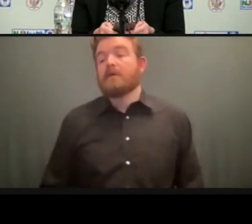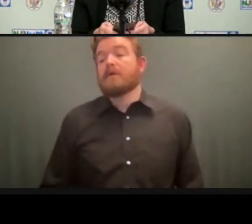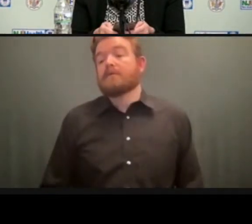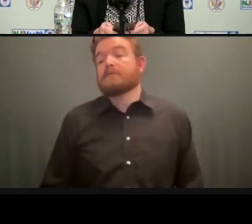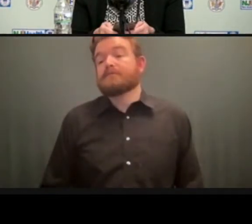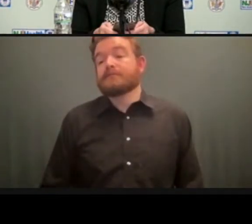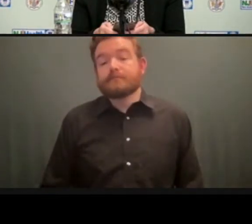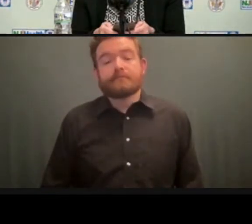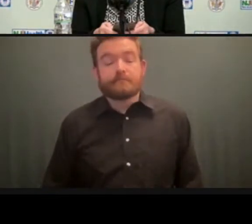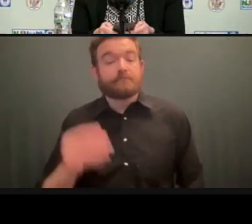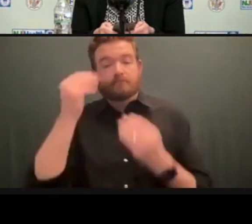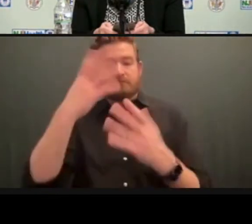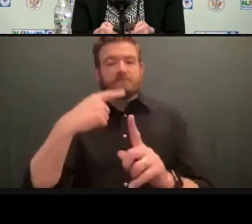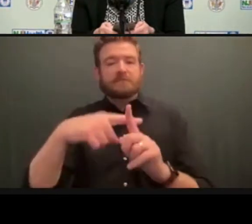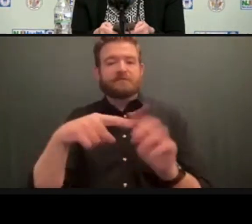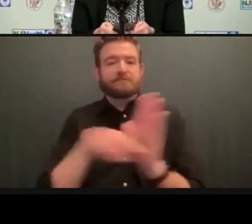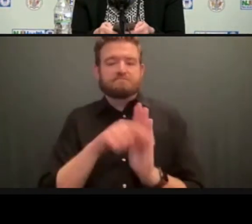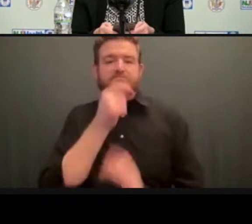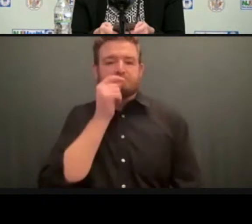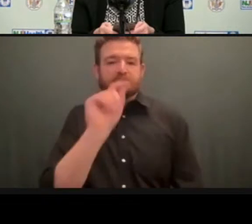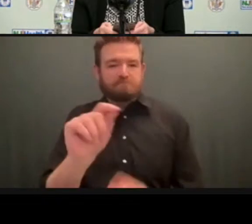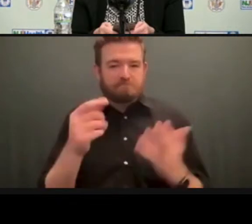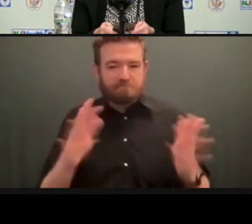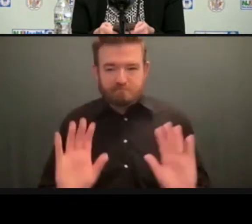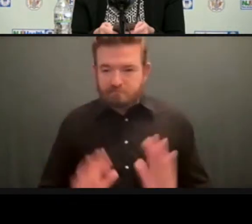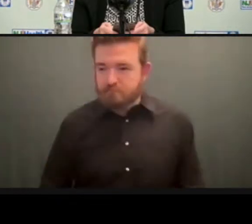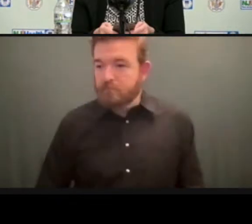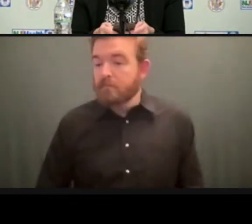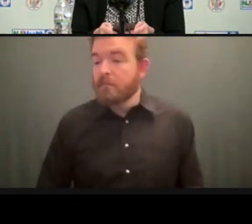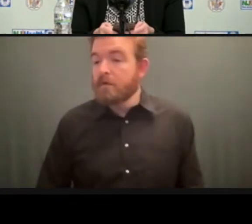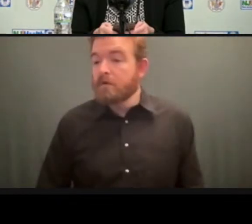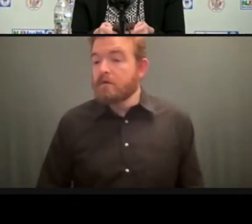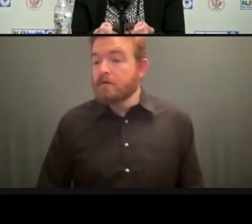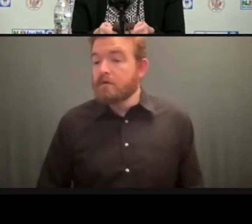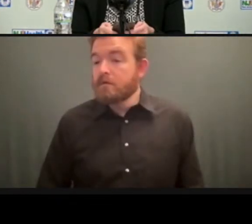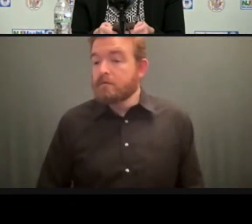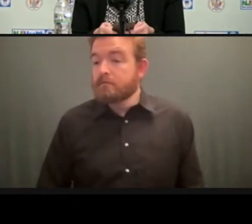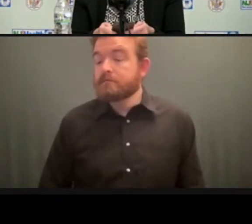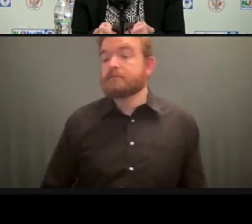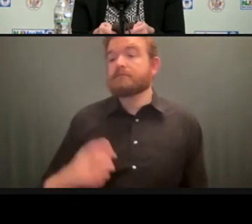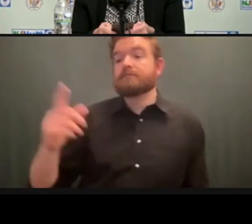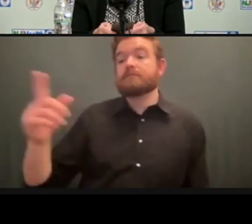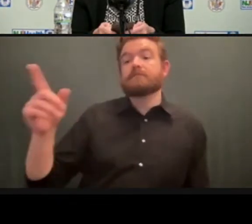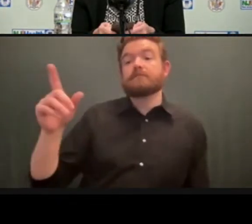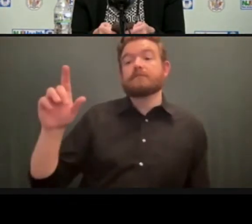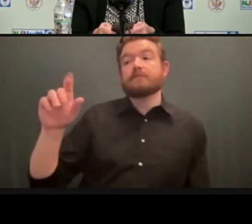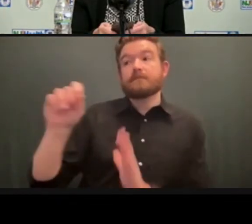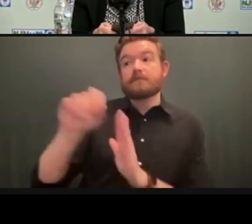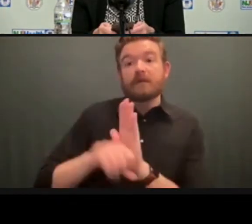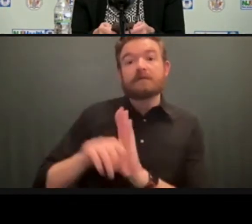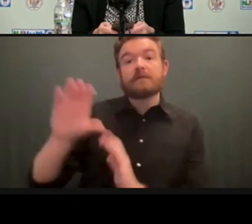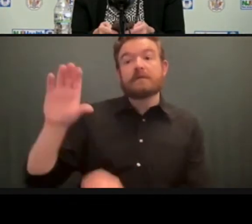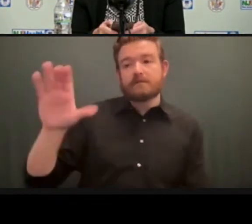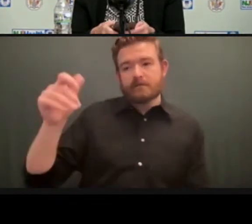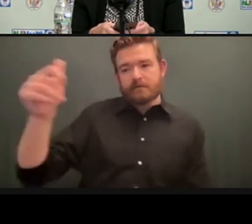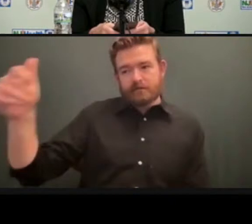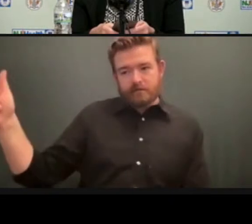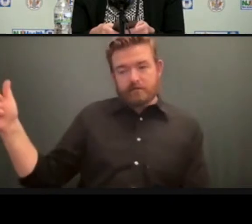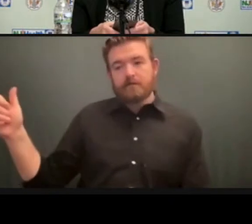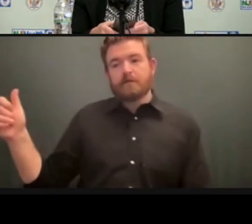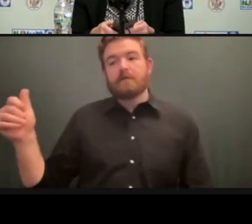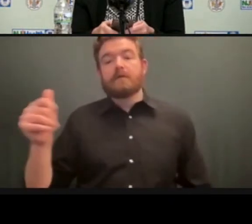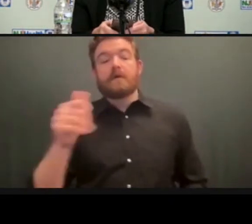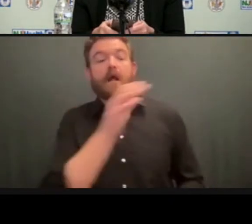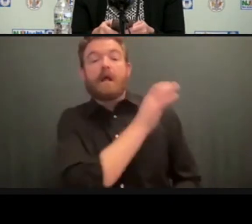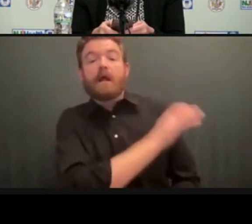CDC's overall surveillance systems, we do take a subsample of clinical labs and do sequencing on them. I